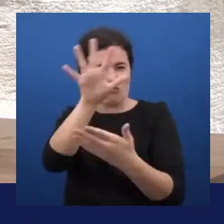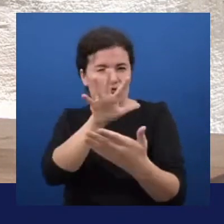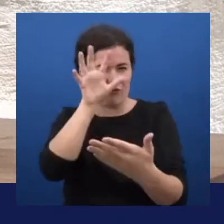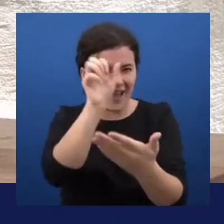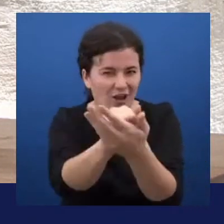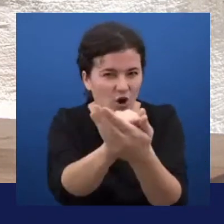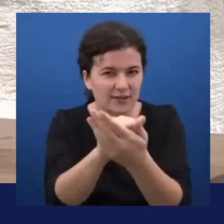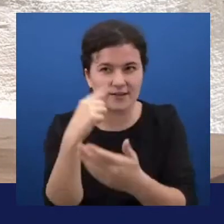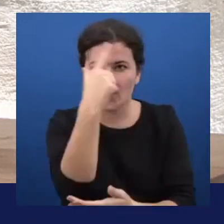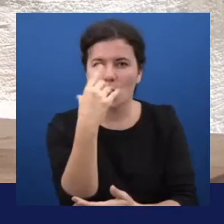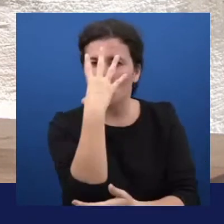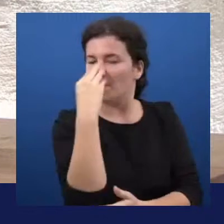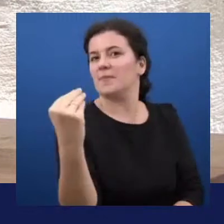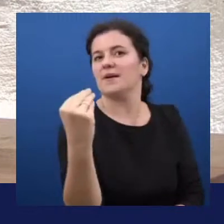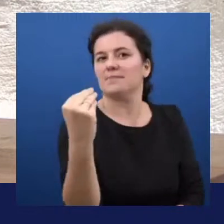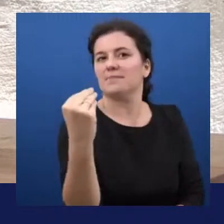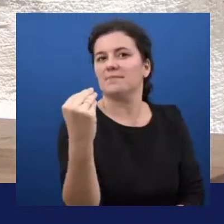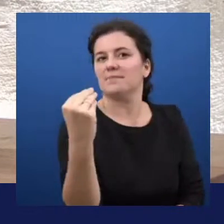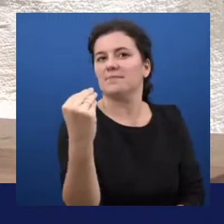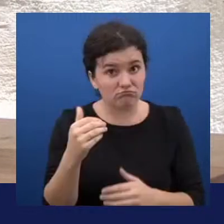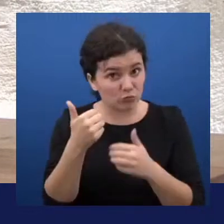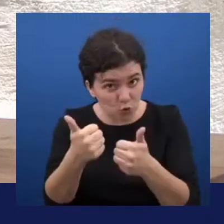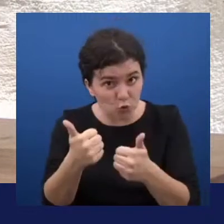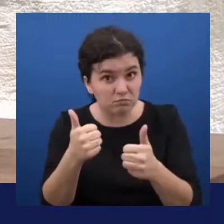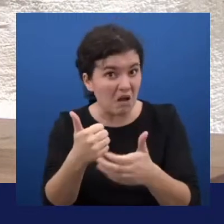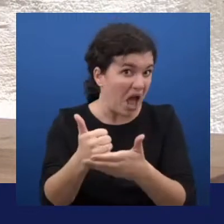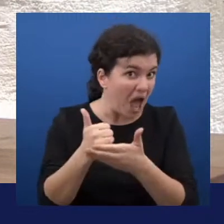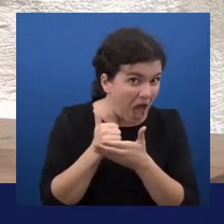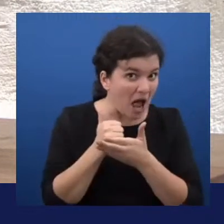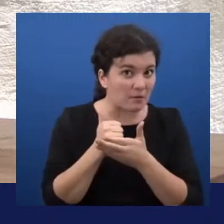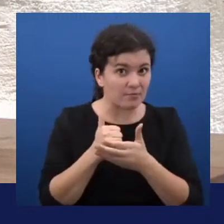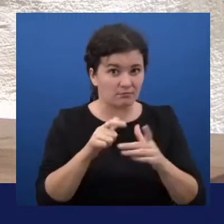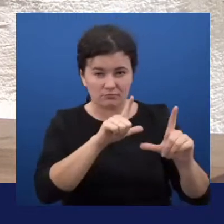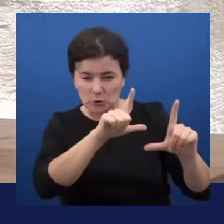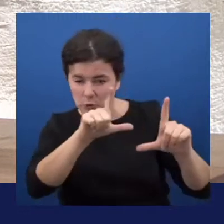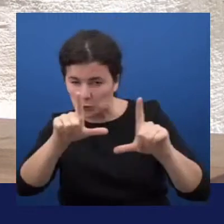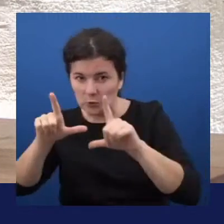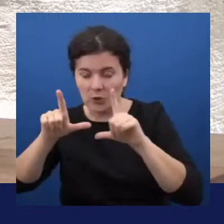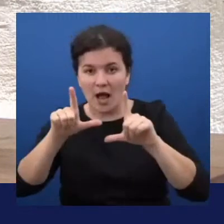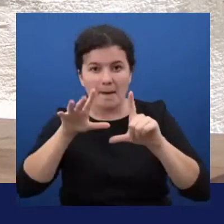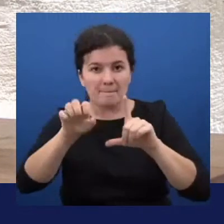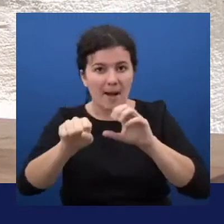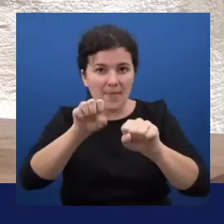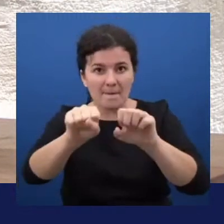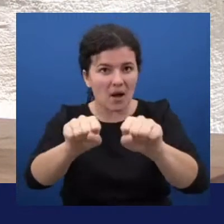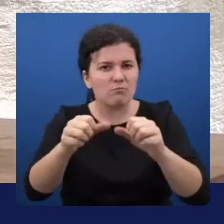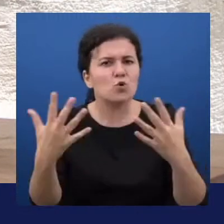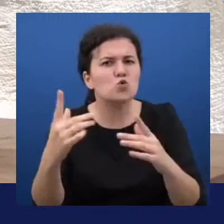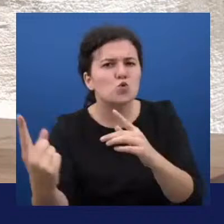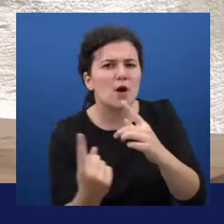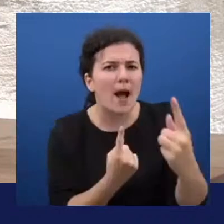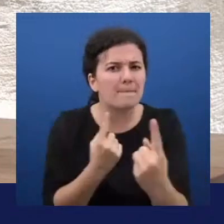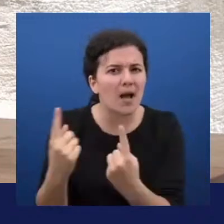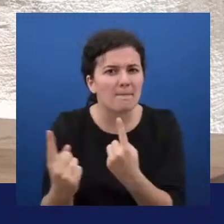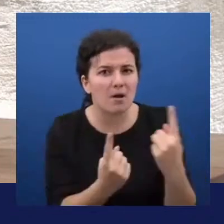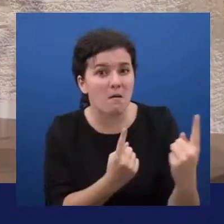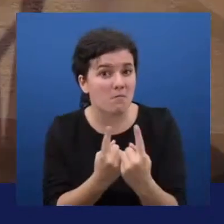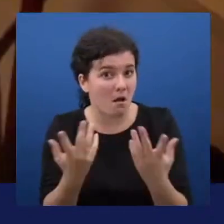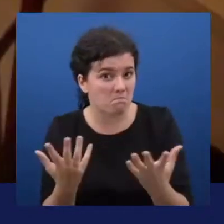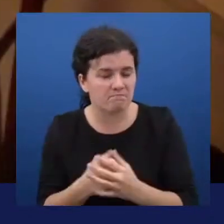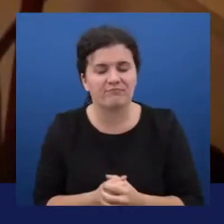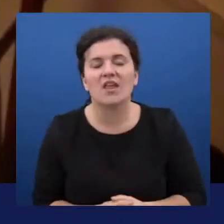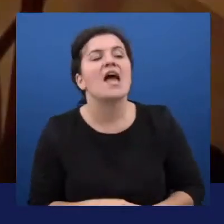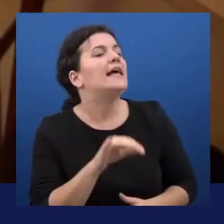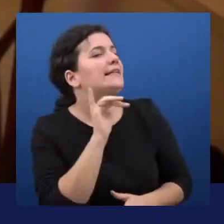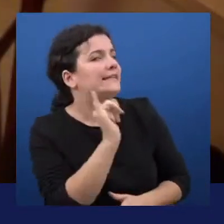to do that kind of thing? Well, there we have the ethical discussion, right? Yeah. Your customers would need